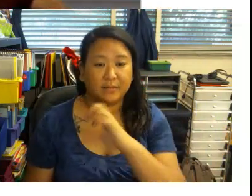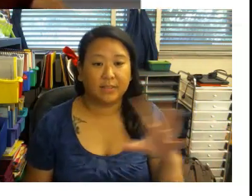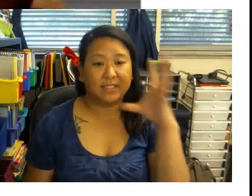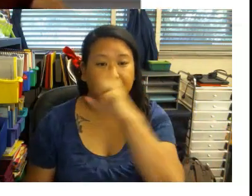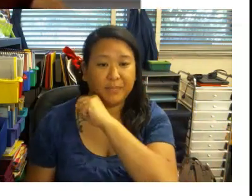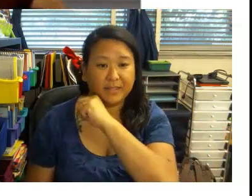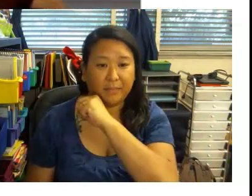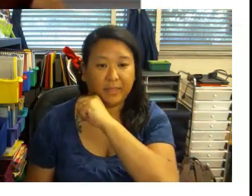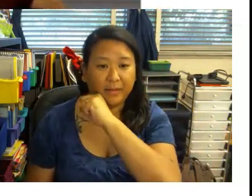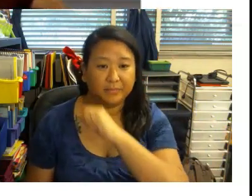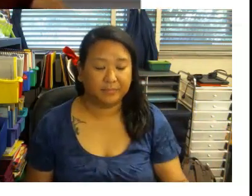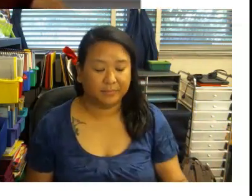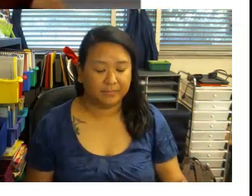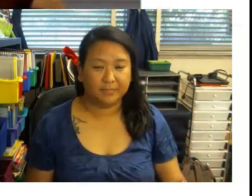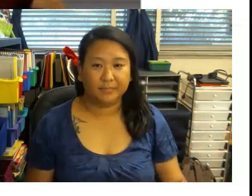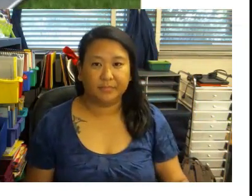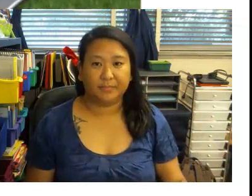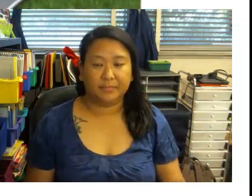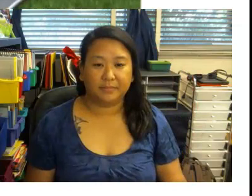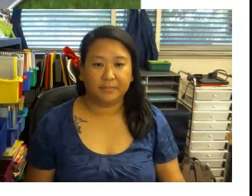Miss. To miss something.